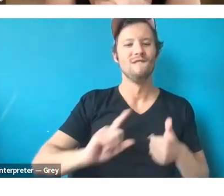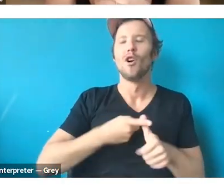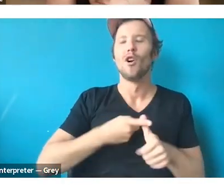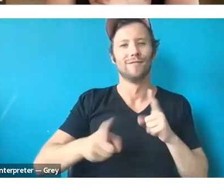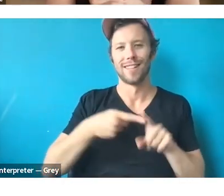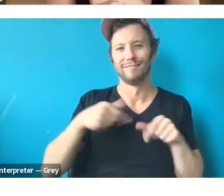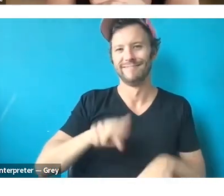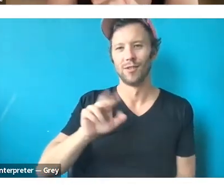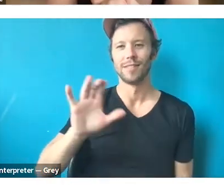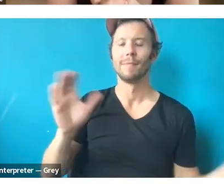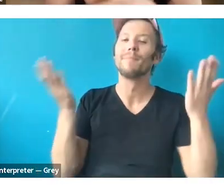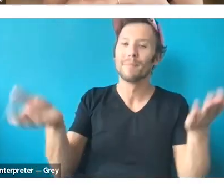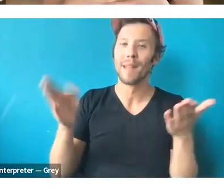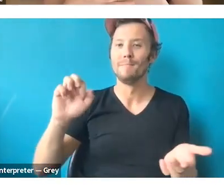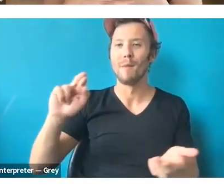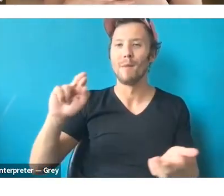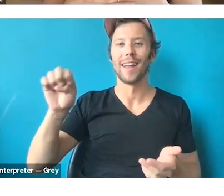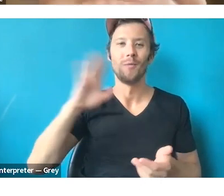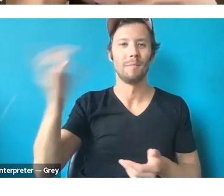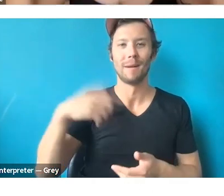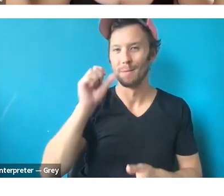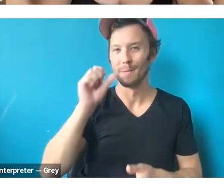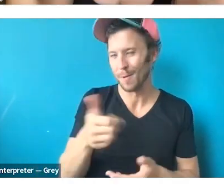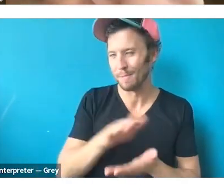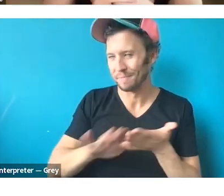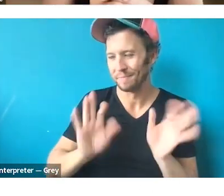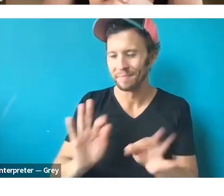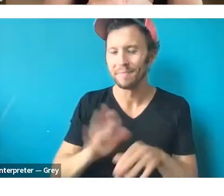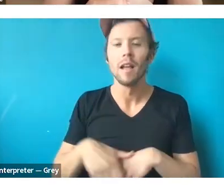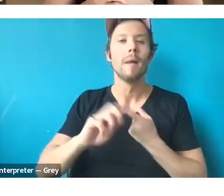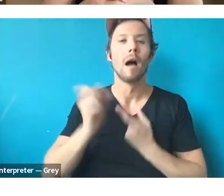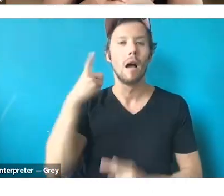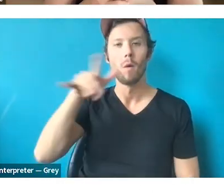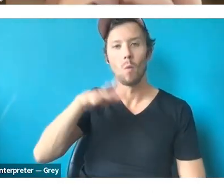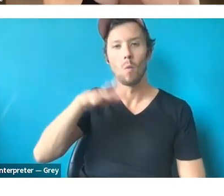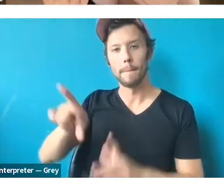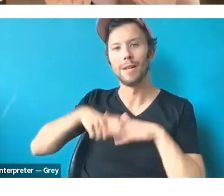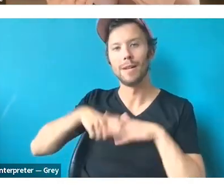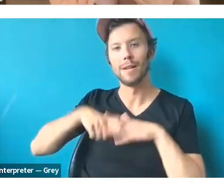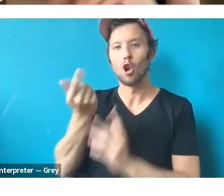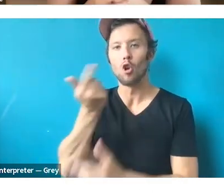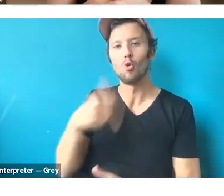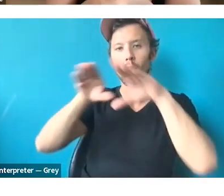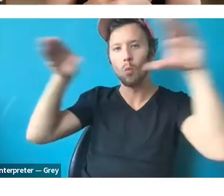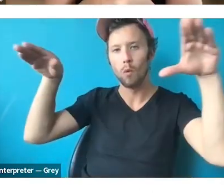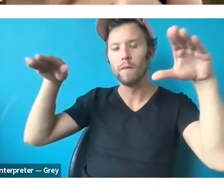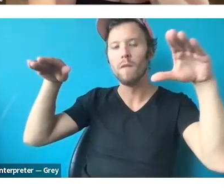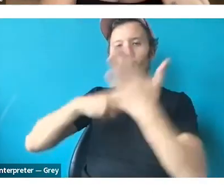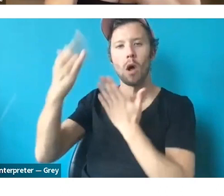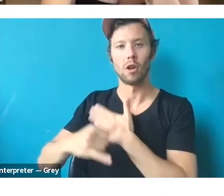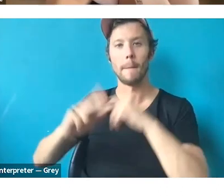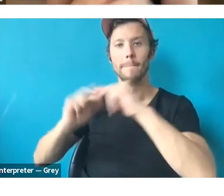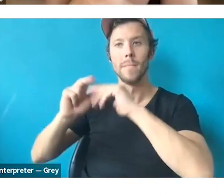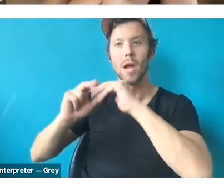Majorel, who is actually coming over tomorrow, started the Green Roof project called Kingsland Wildflowers. And, you